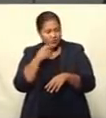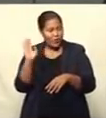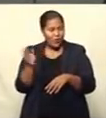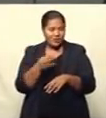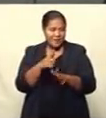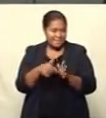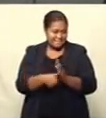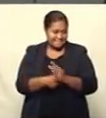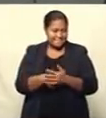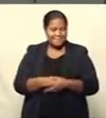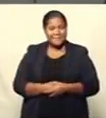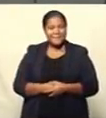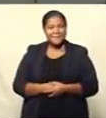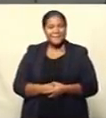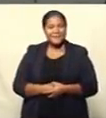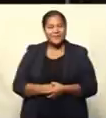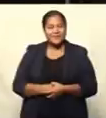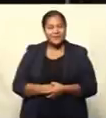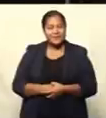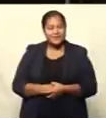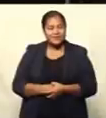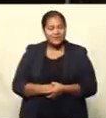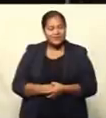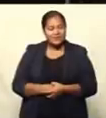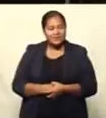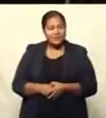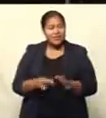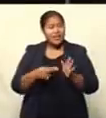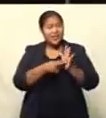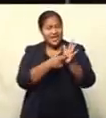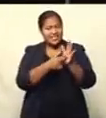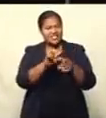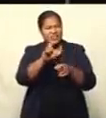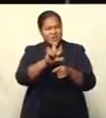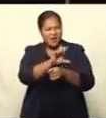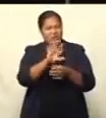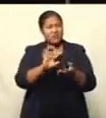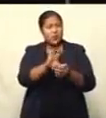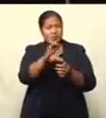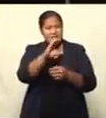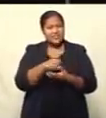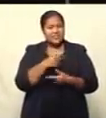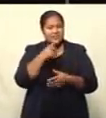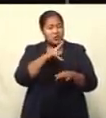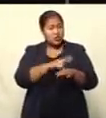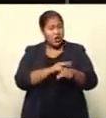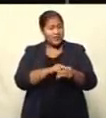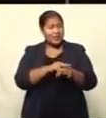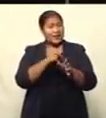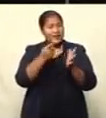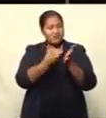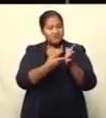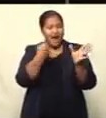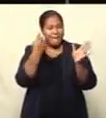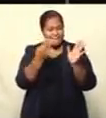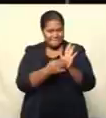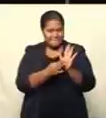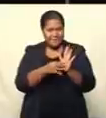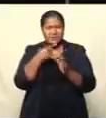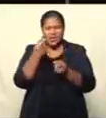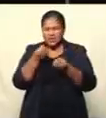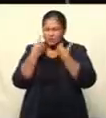Kritika Kumar, FBC News. Nandi Chamber of Commerce President Dr. Ram Raju has